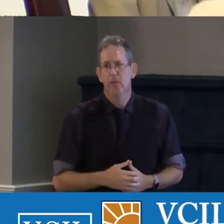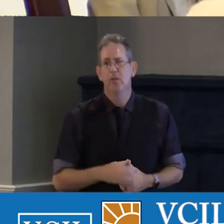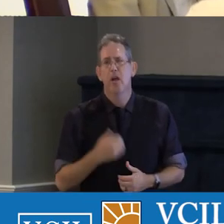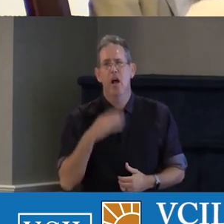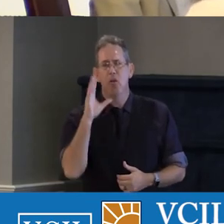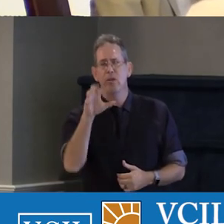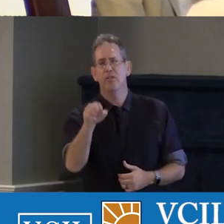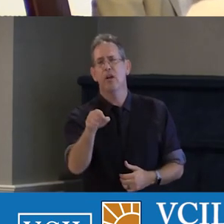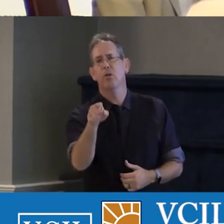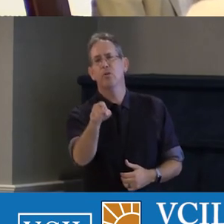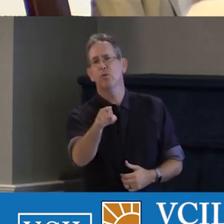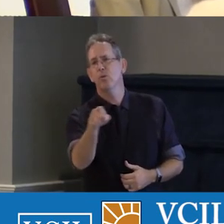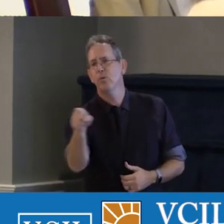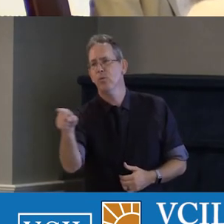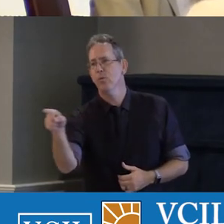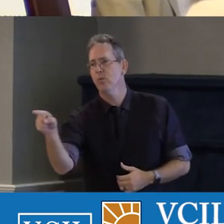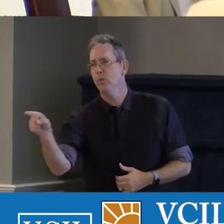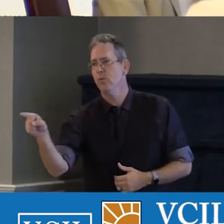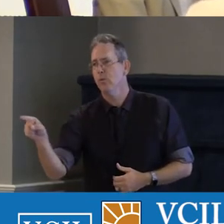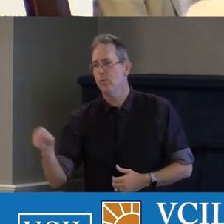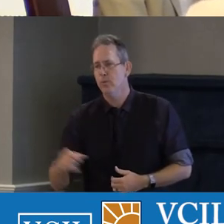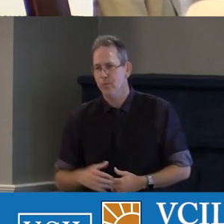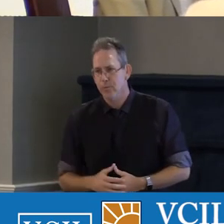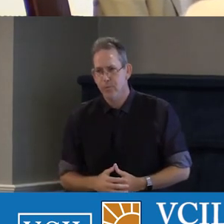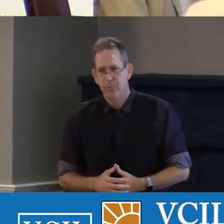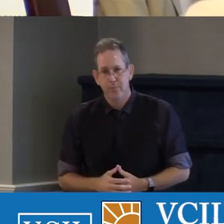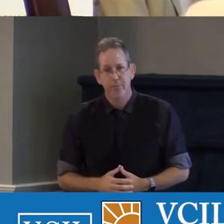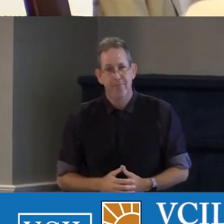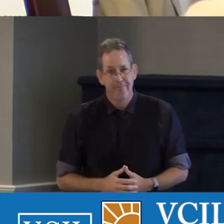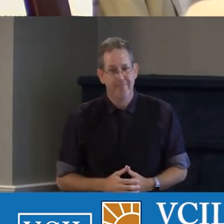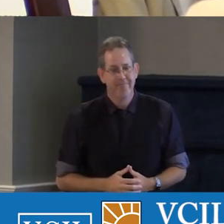I'll reach out for you.